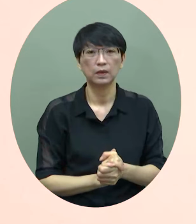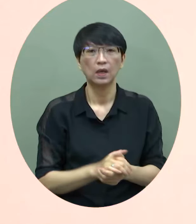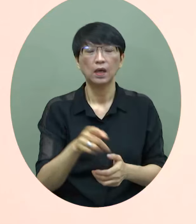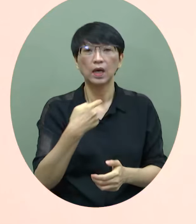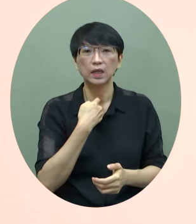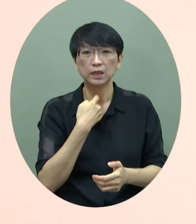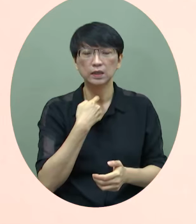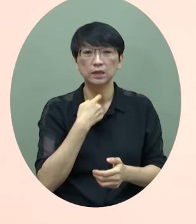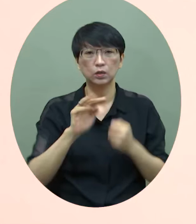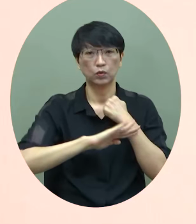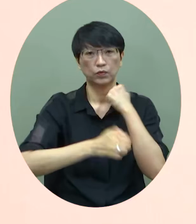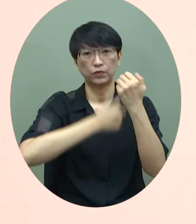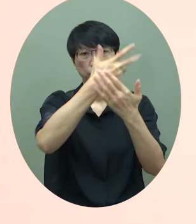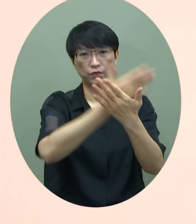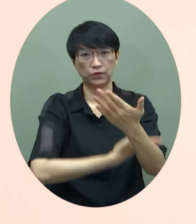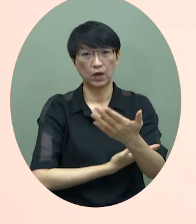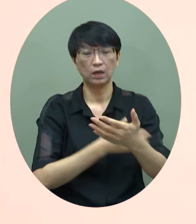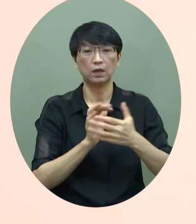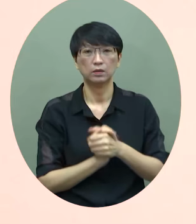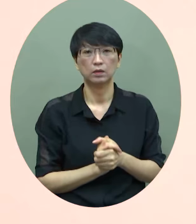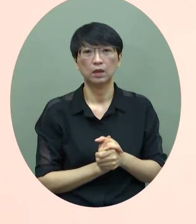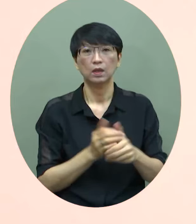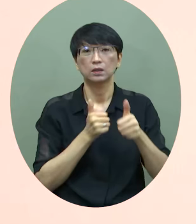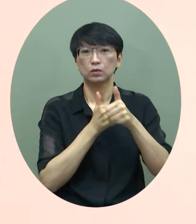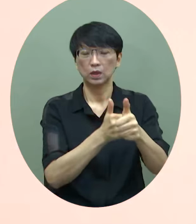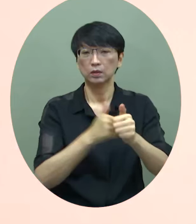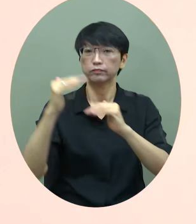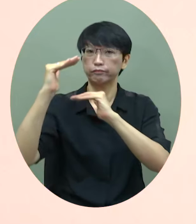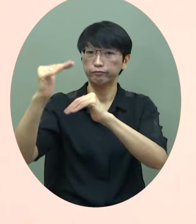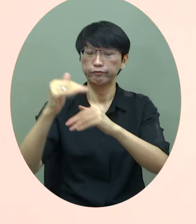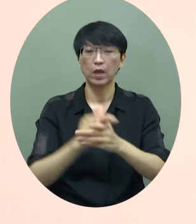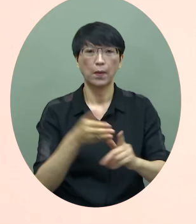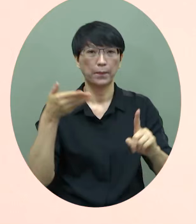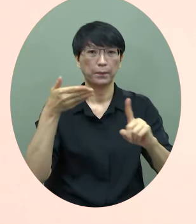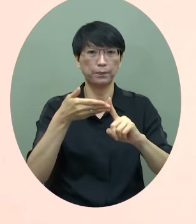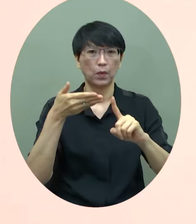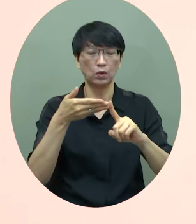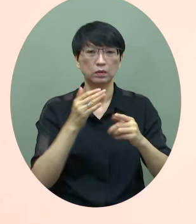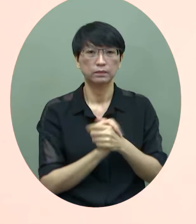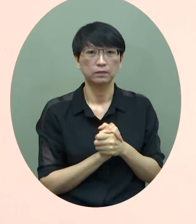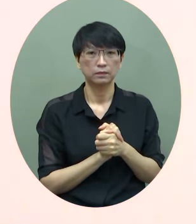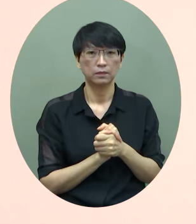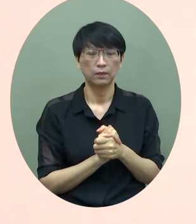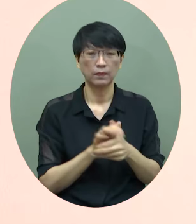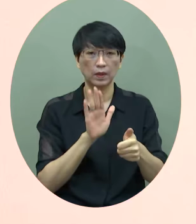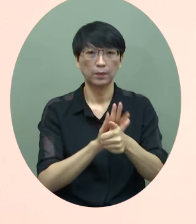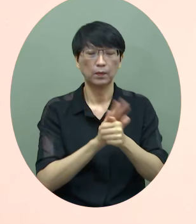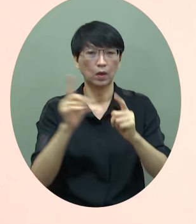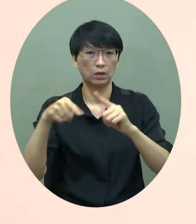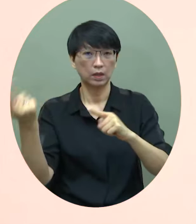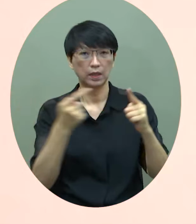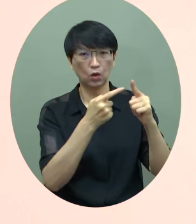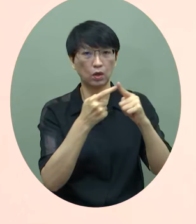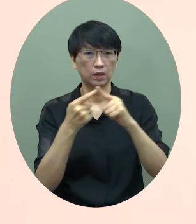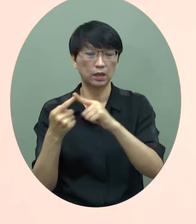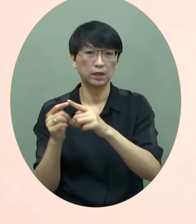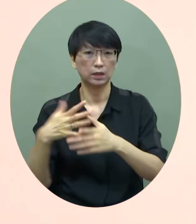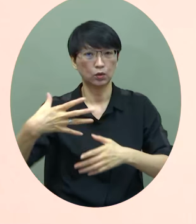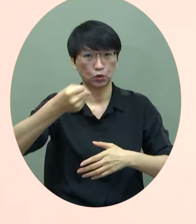the law in order to protect the rights of the other people. And the other people normally is the great majority